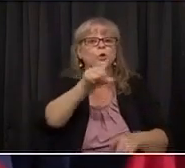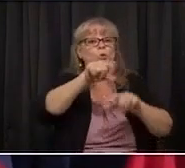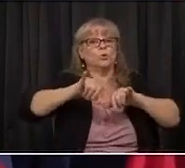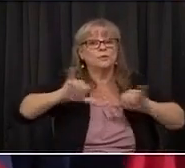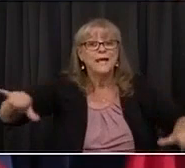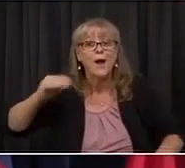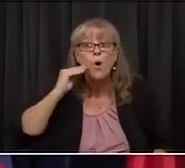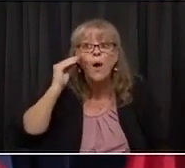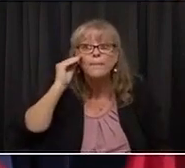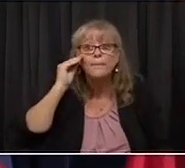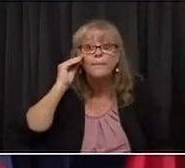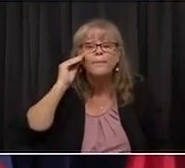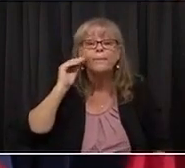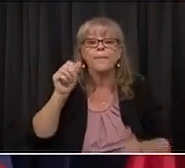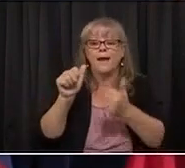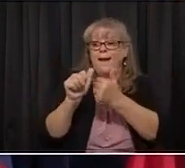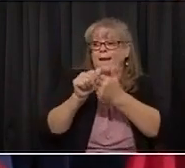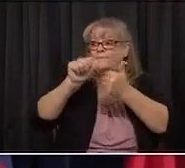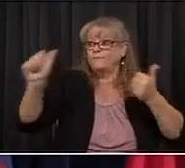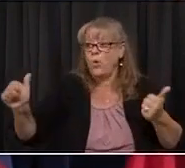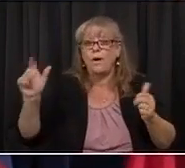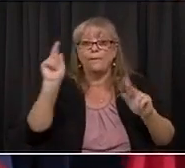away, washing your hands, being smart.